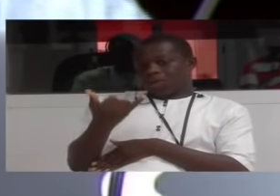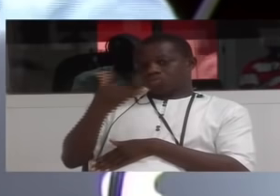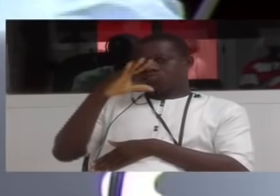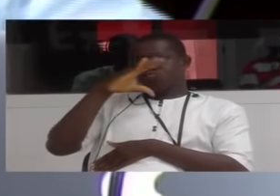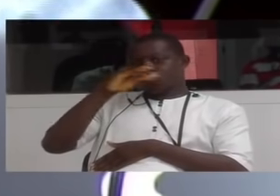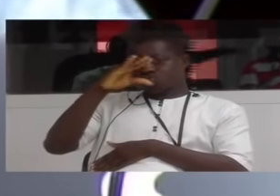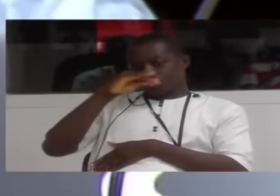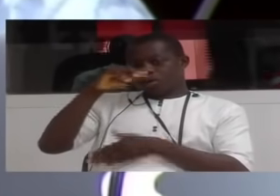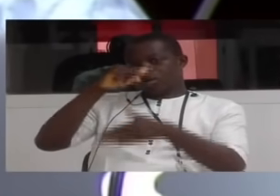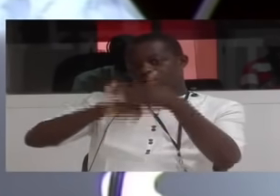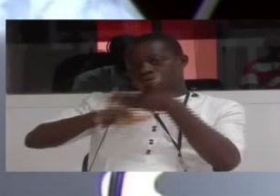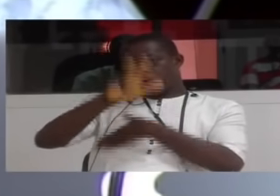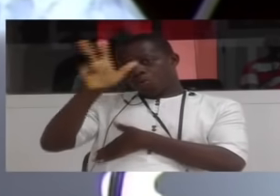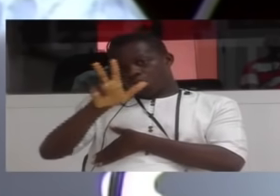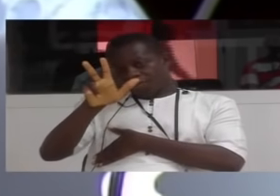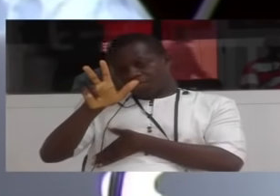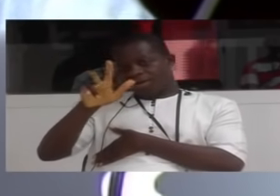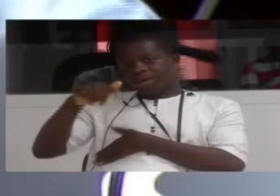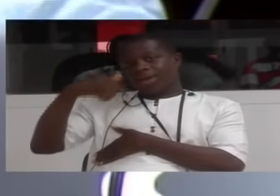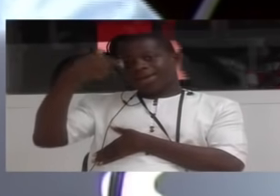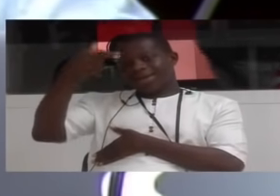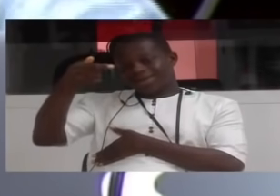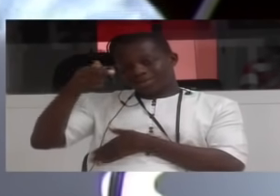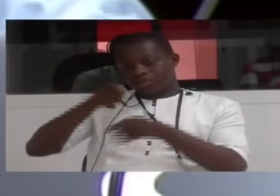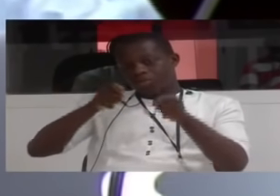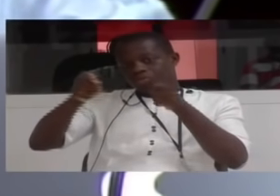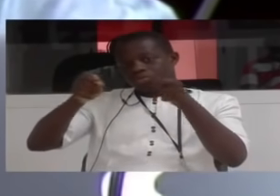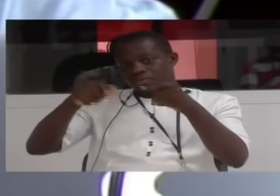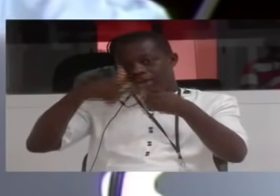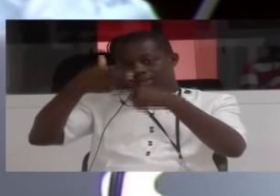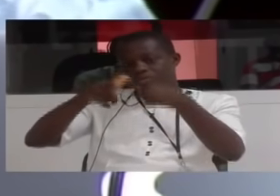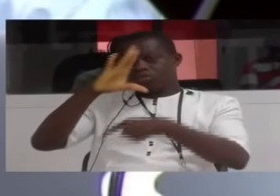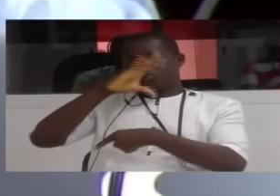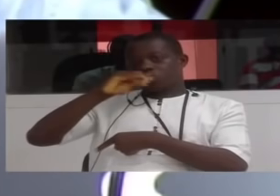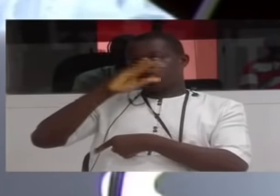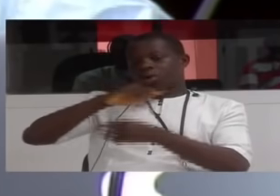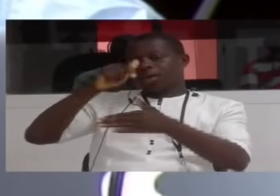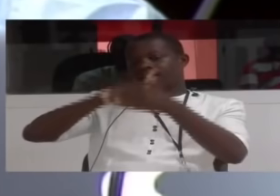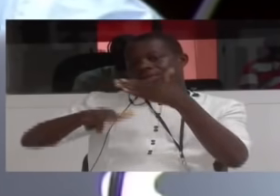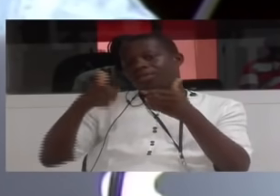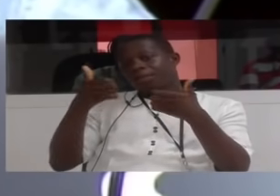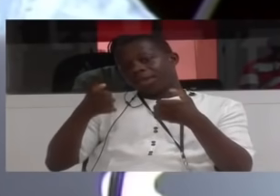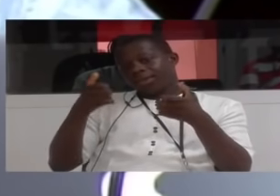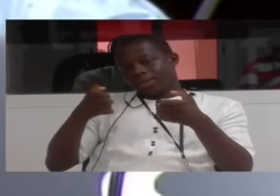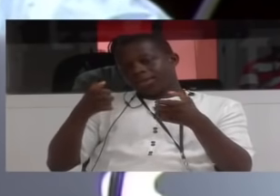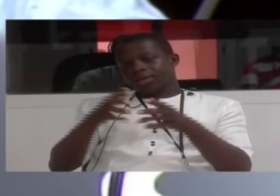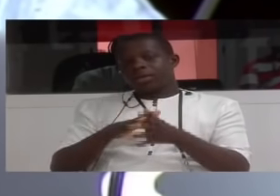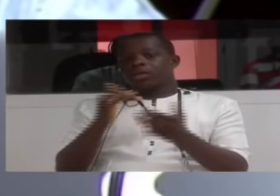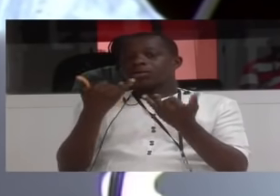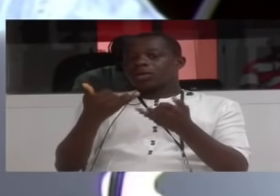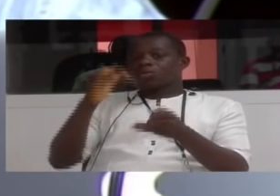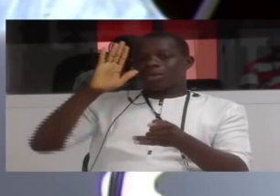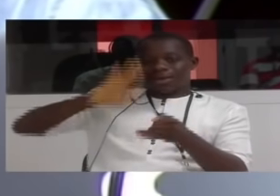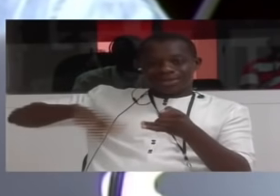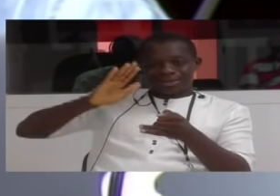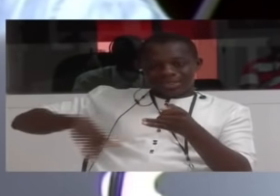Wolof, and then the next the operation after that we will take it in Mandinka. The last time